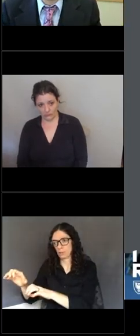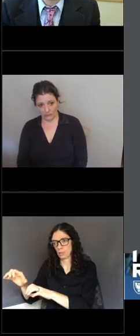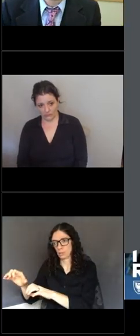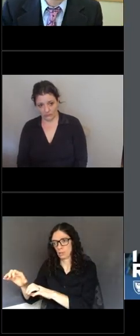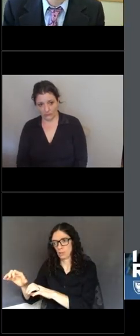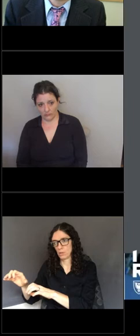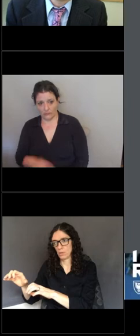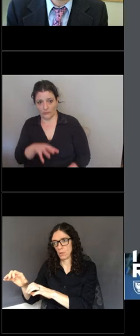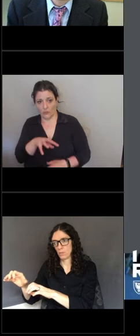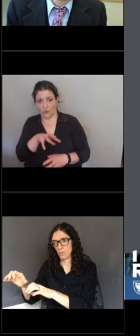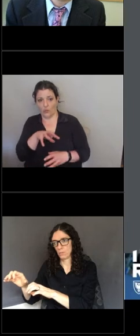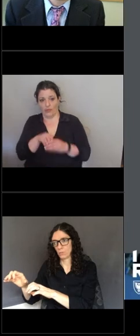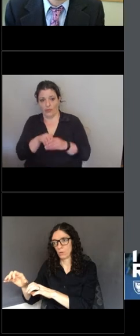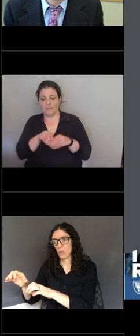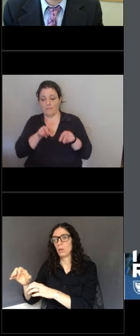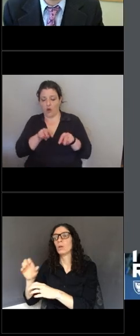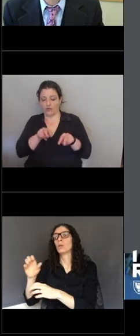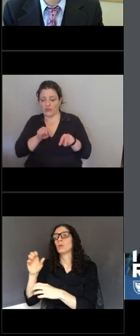down and